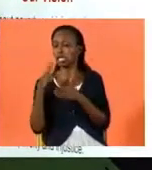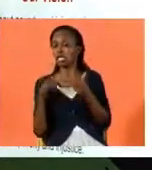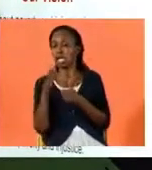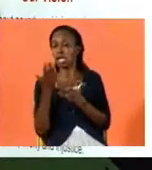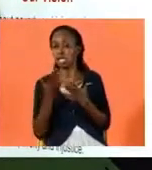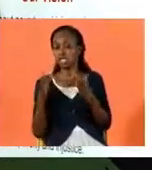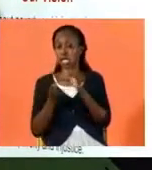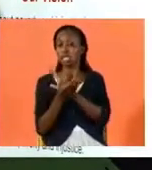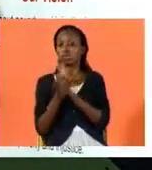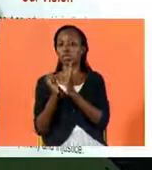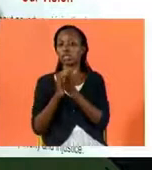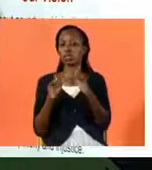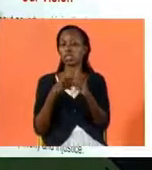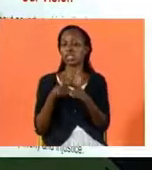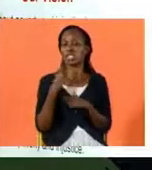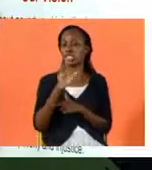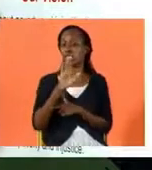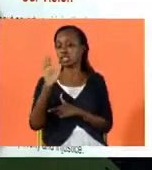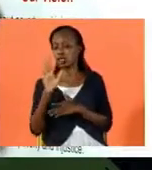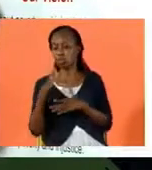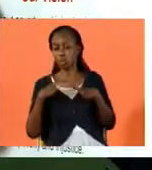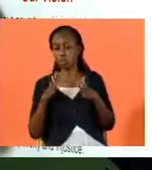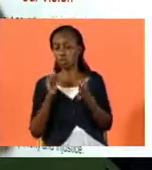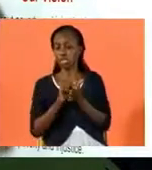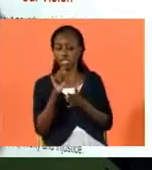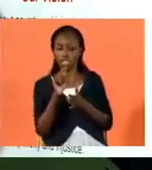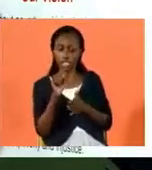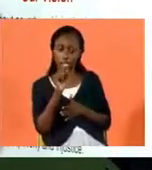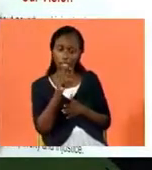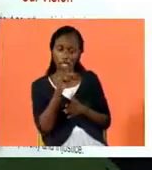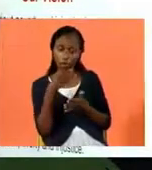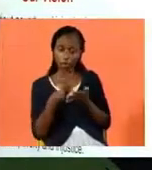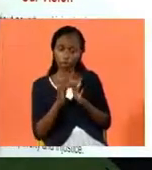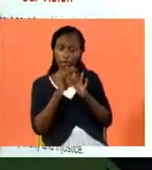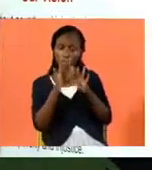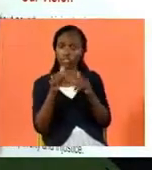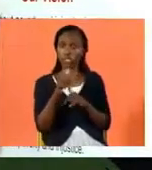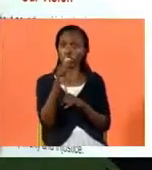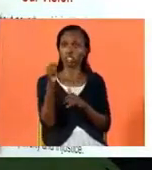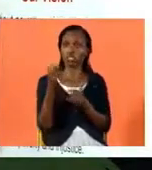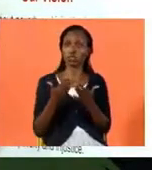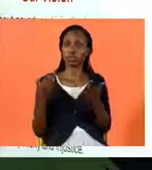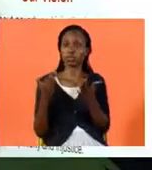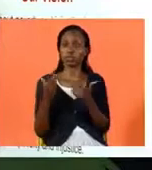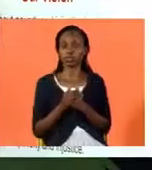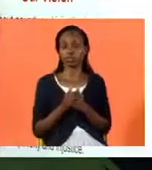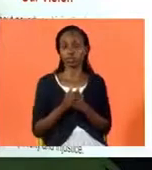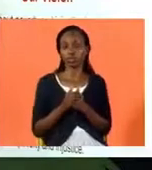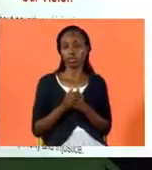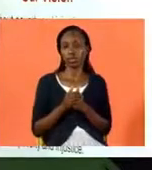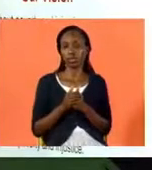understand, and then tell them, you see, okay, so these are illicit financial flows. I think the second thing is to problematize the issue of